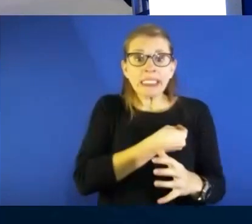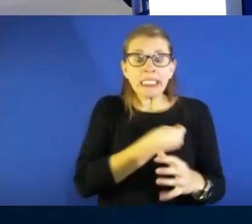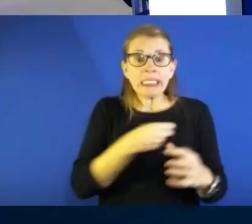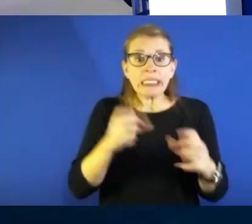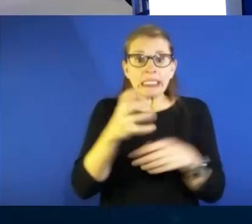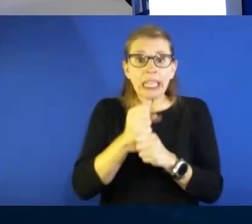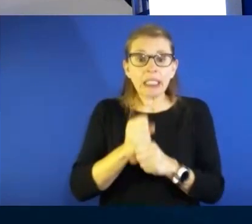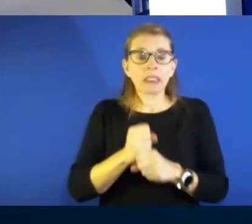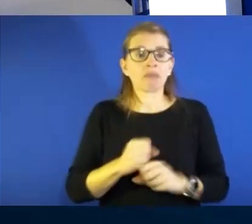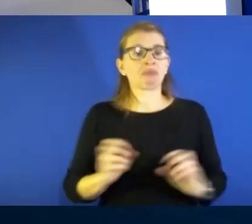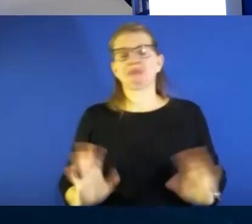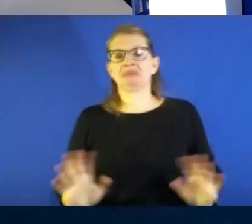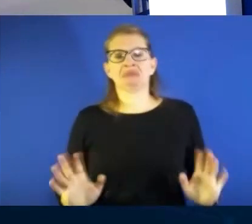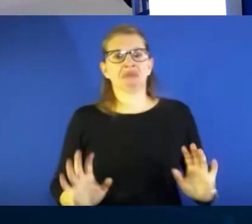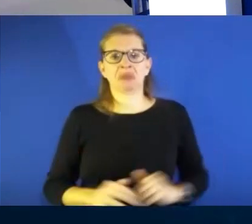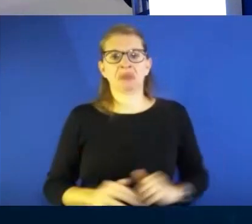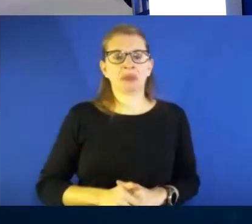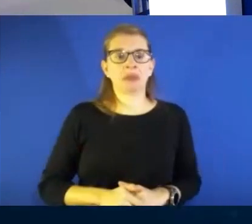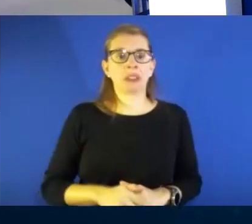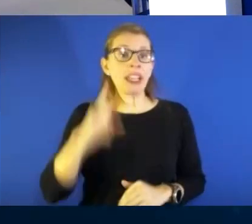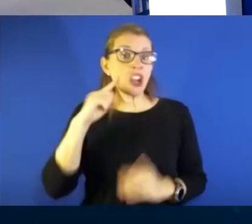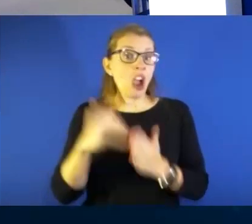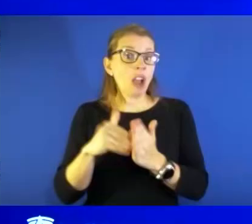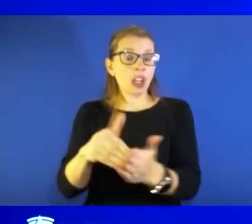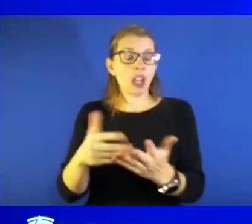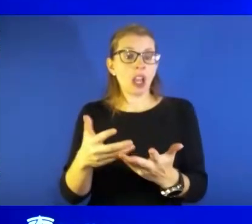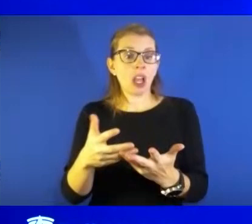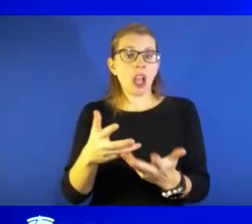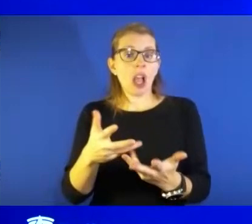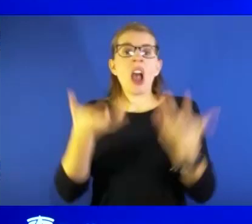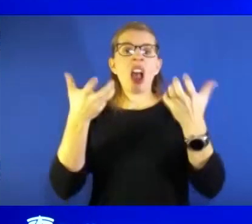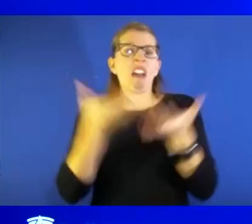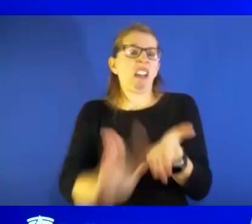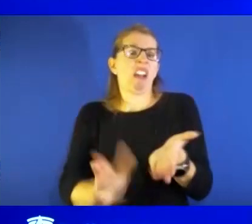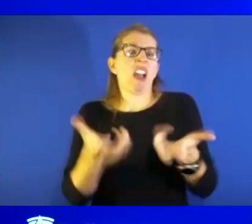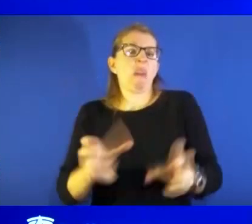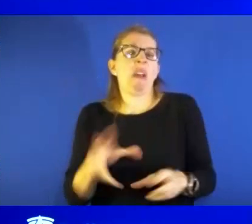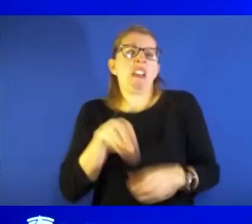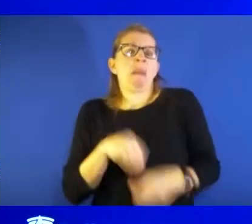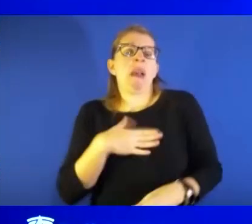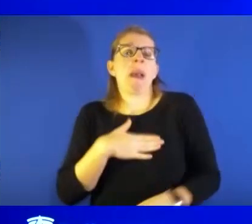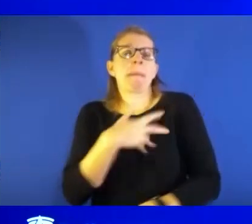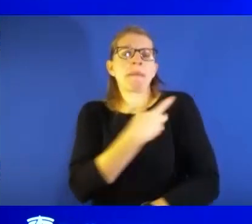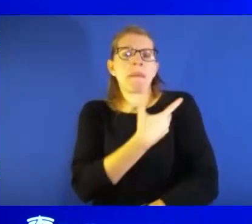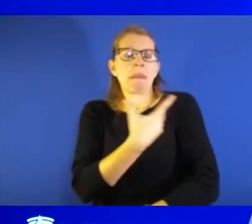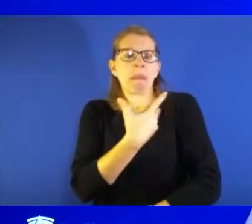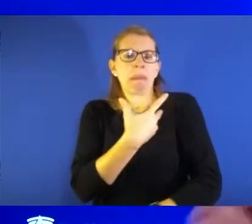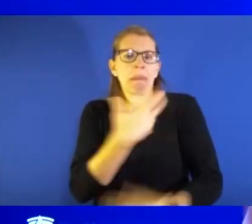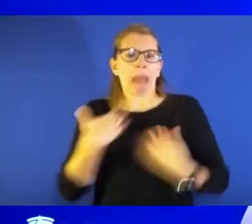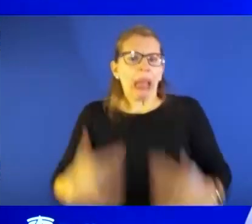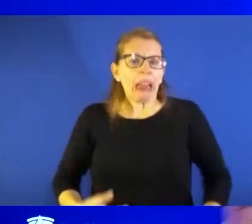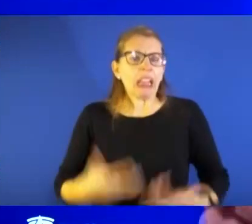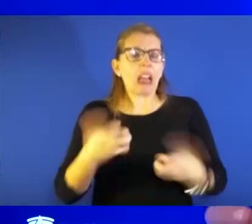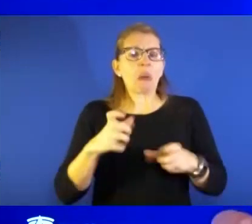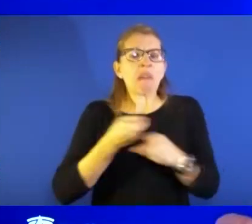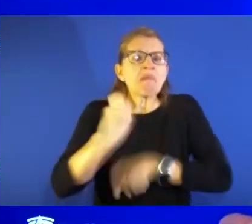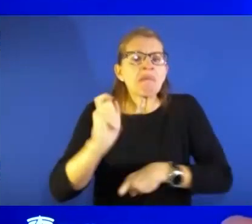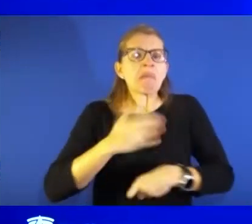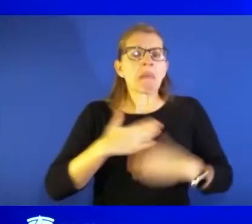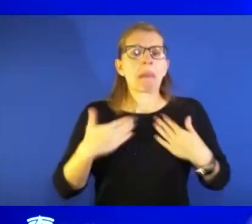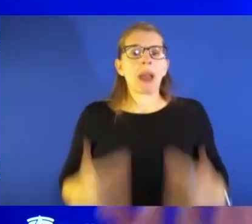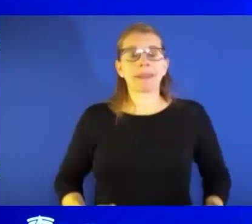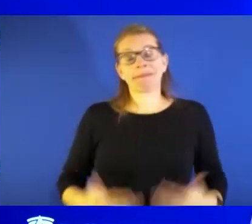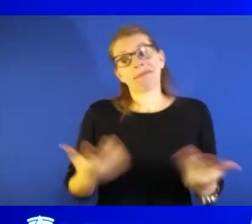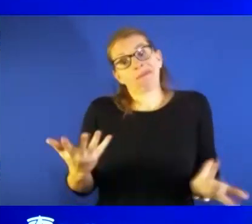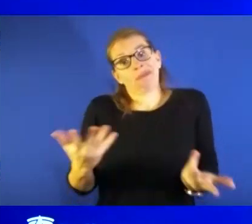doesn't hurt you? what we hear a lot is I don't want to put that in my body. I don't want to defile my body. I think we have to understand that, number one, there's no